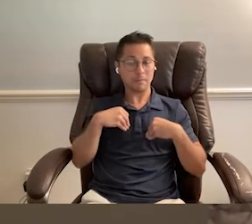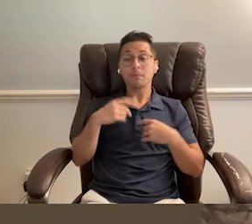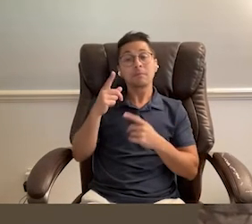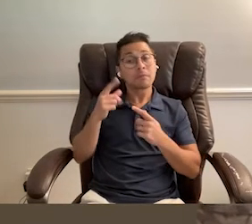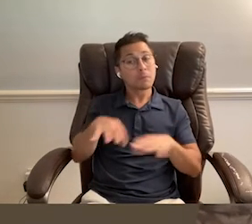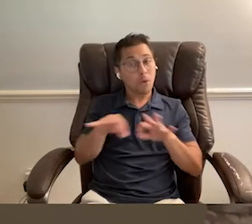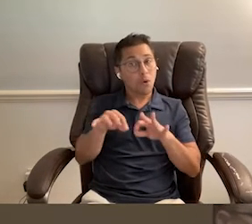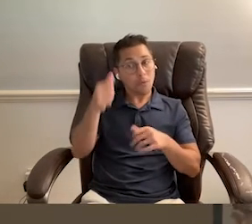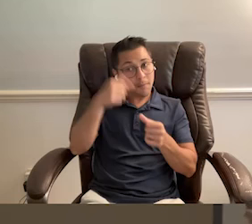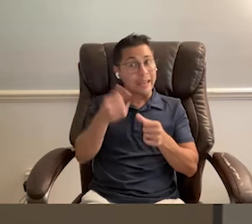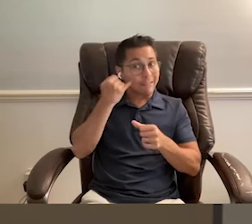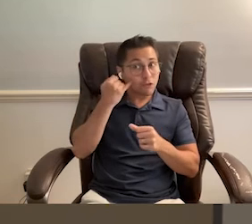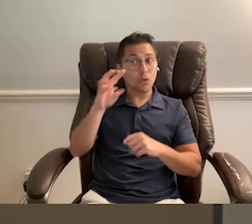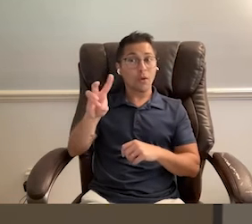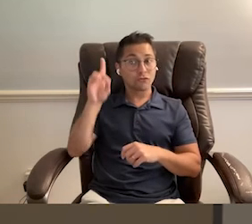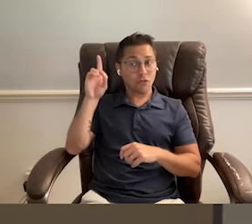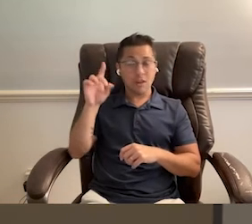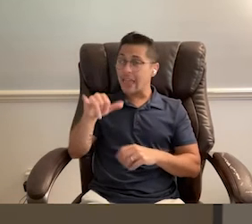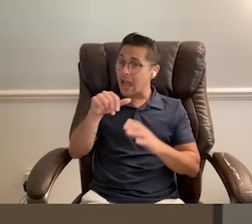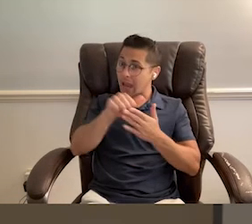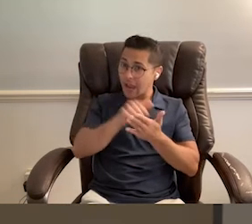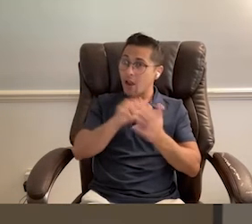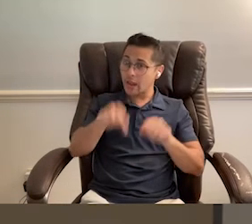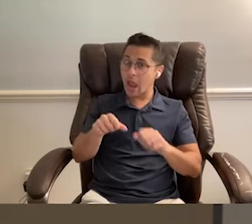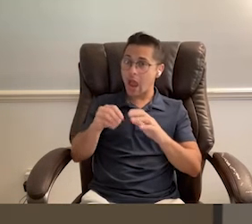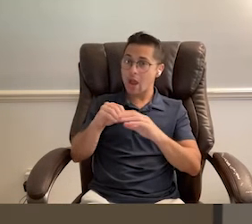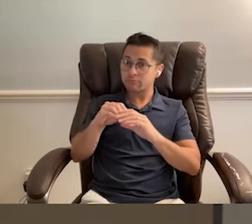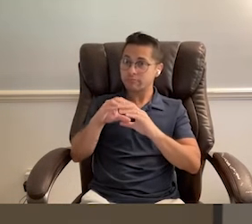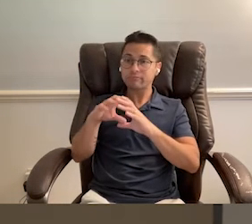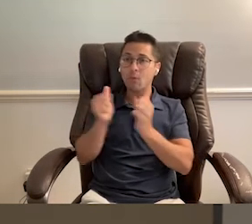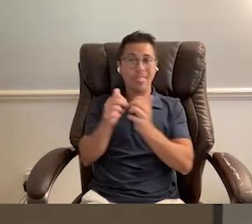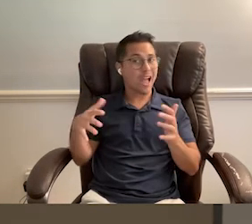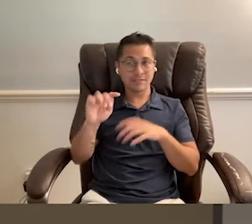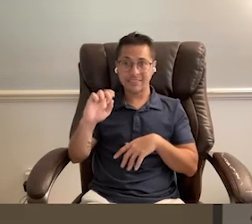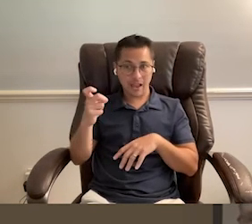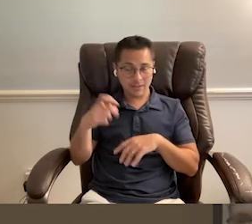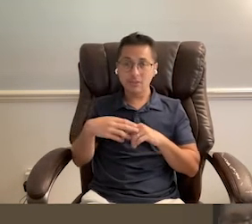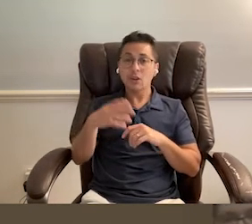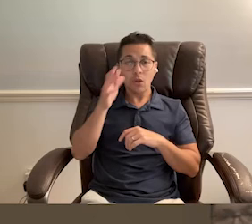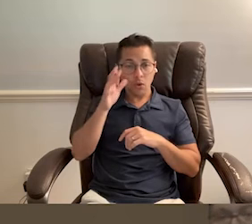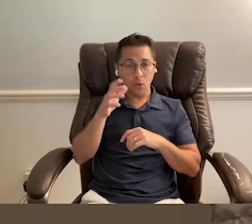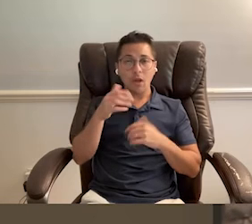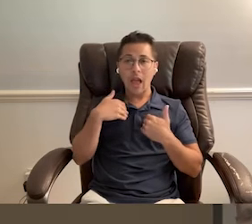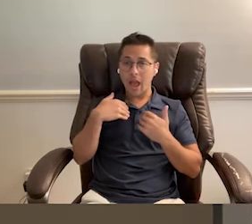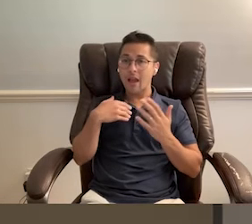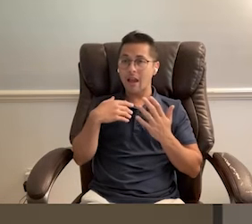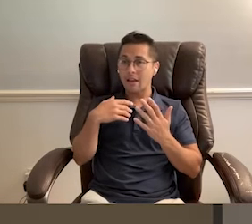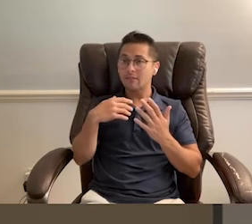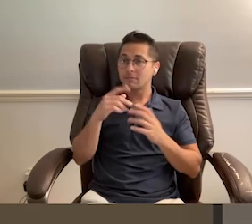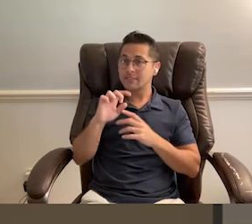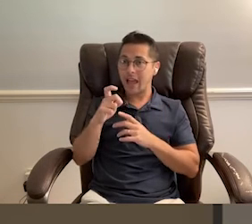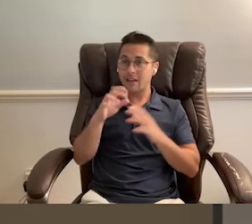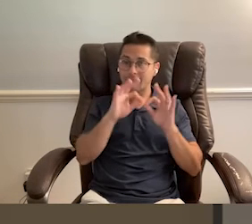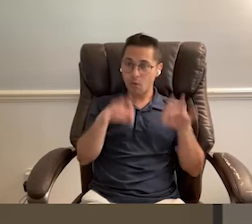remember, these accounts can grow tax-free. When you do make a withdrawal, you're going to issue some tax forms, one being a